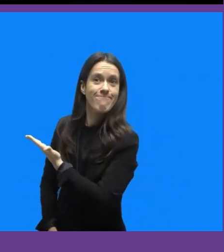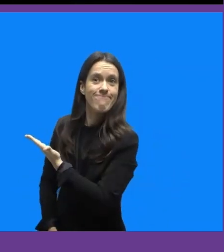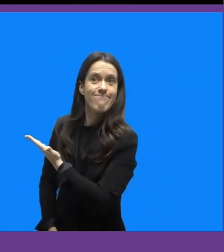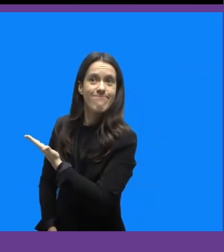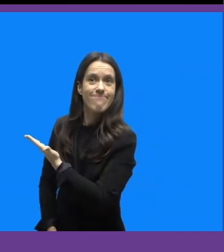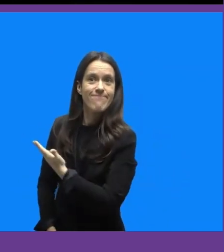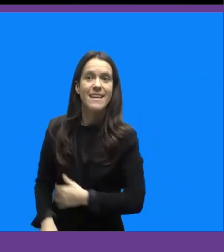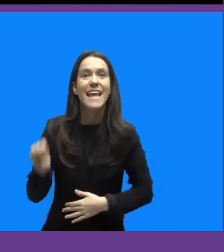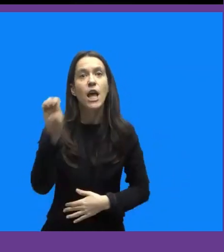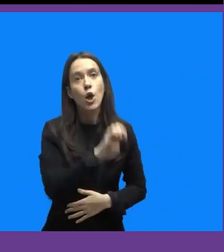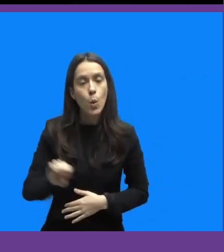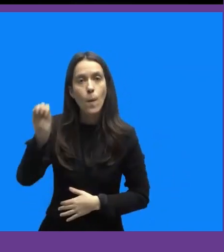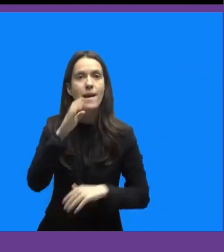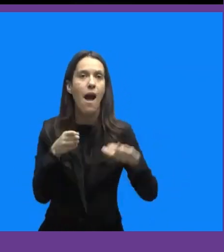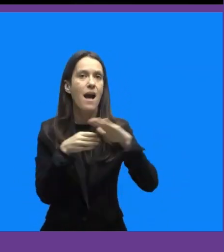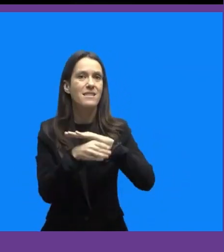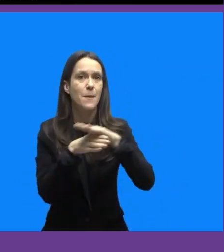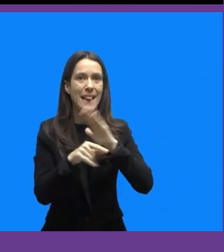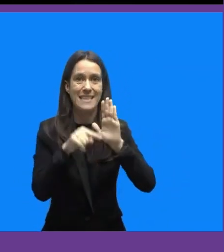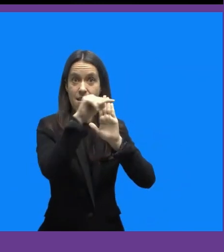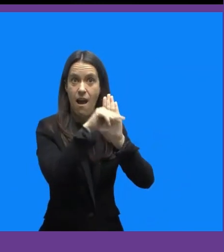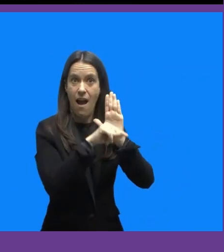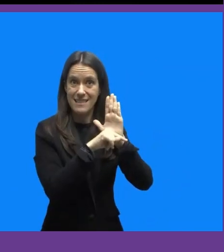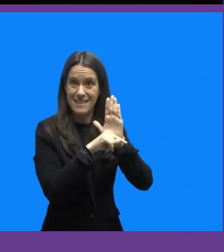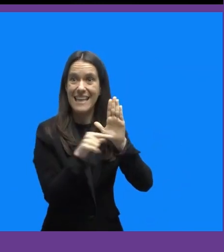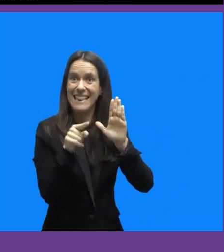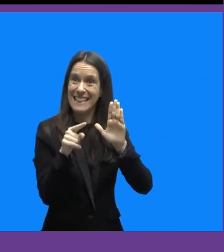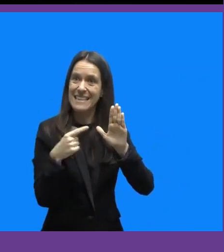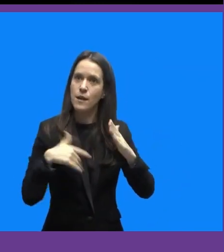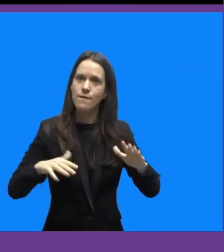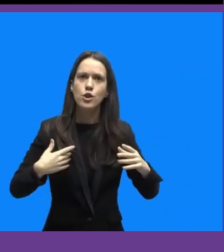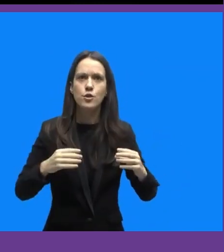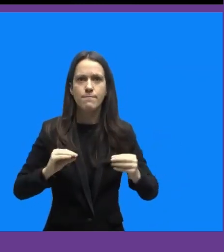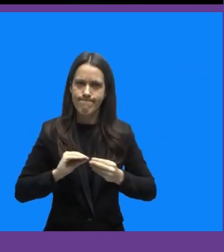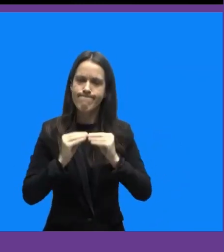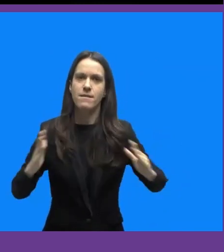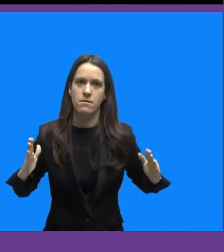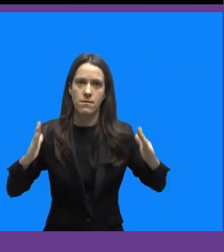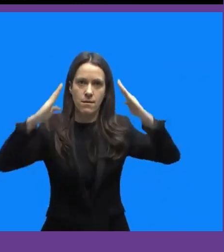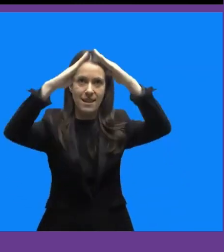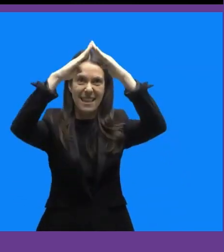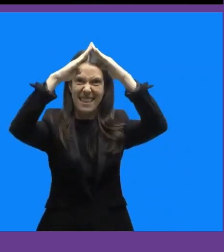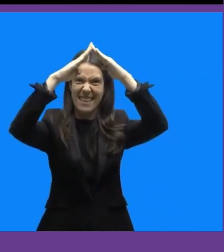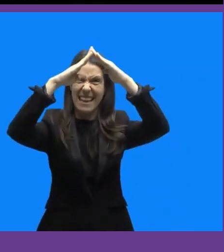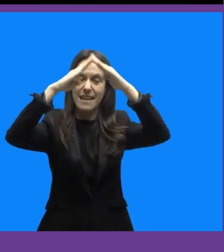European Accessibility Act. So we've created this over the years, looking at it from a